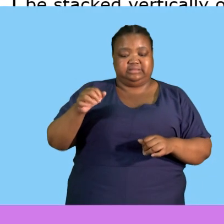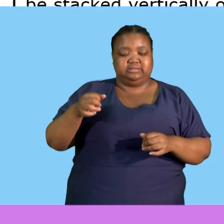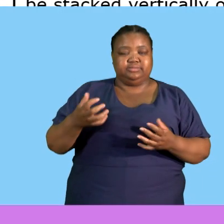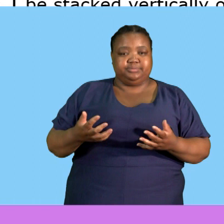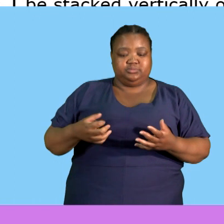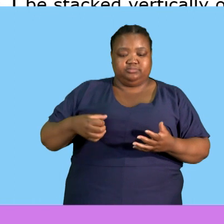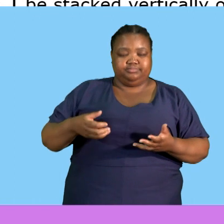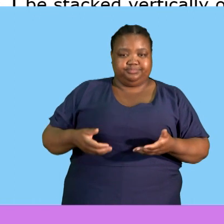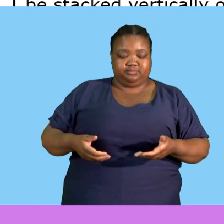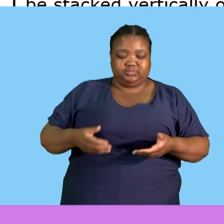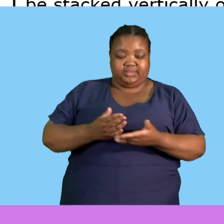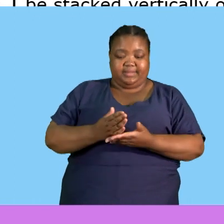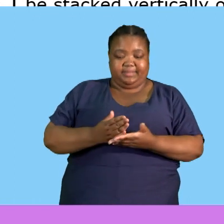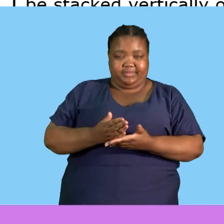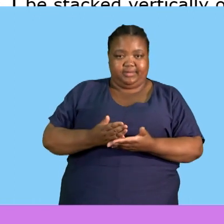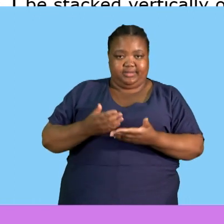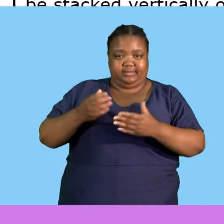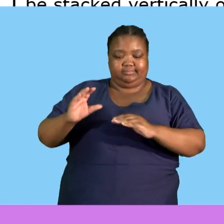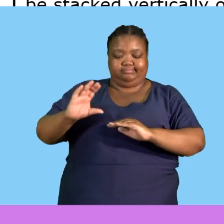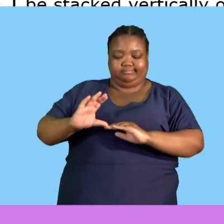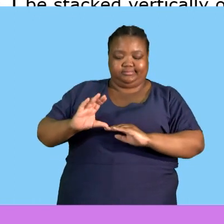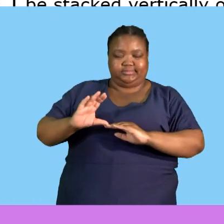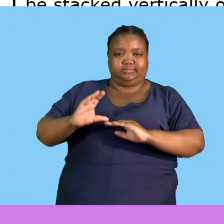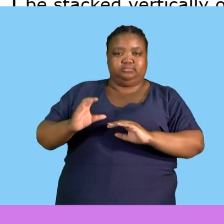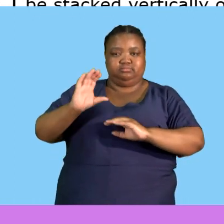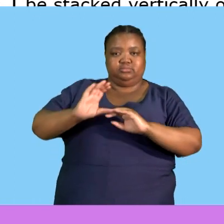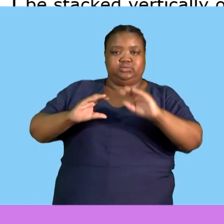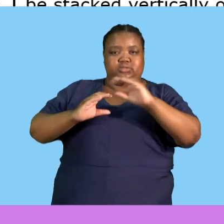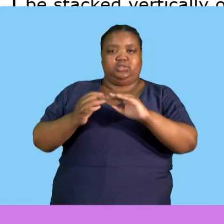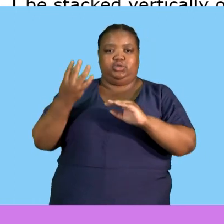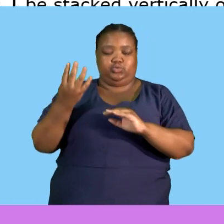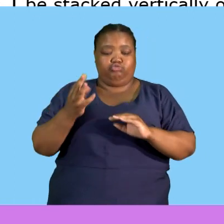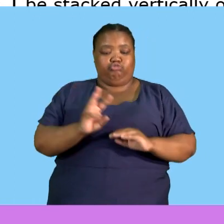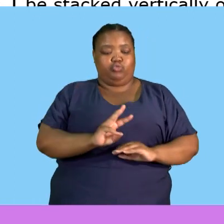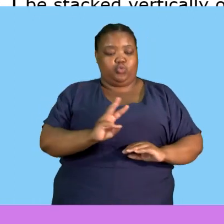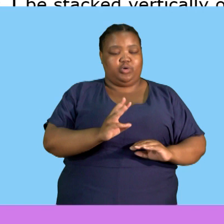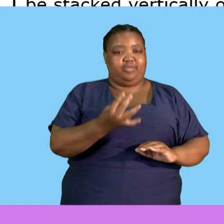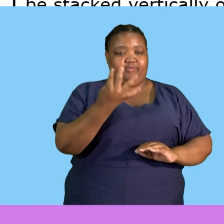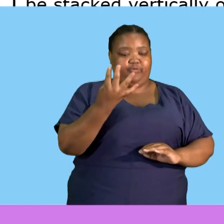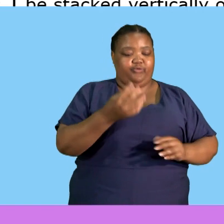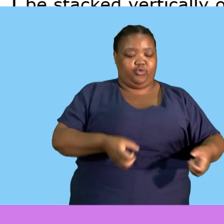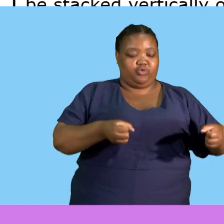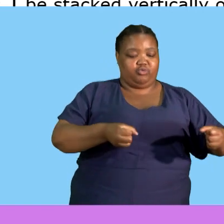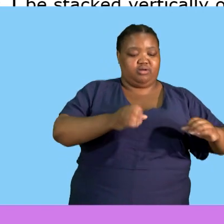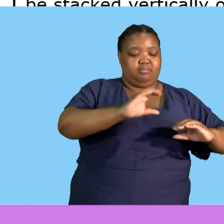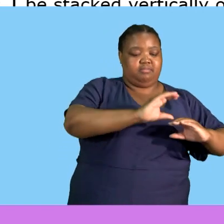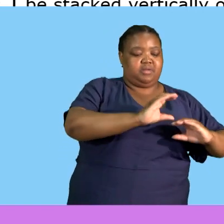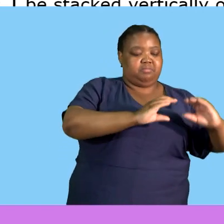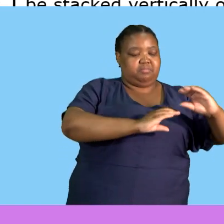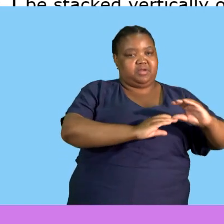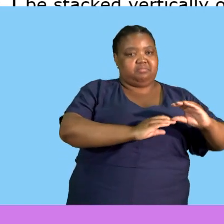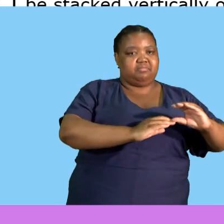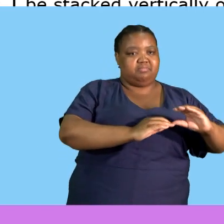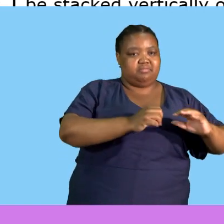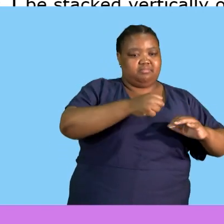4. Okay, so in terms of the length, we can pack 2 of these bread crates. And then in terms of the width, we can